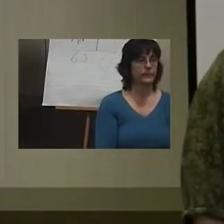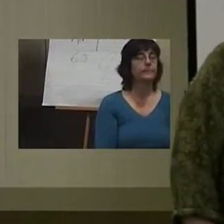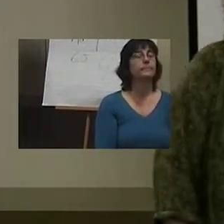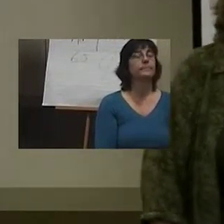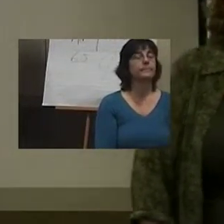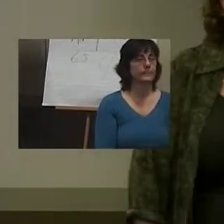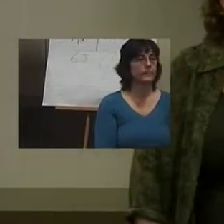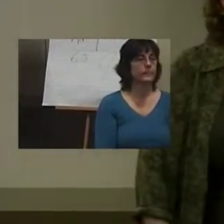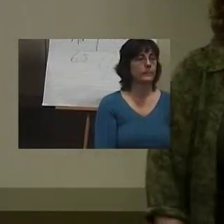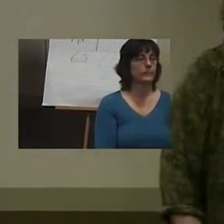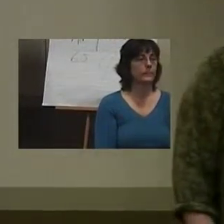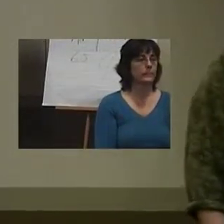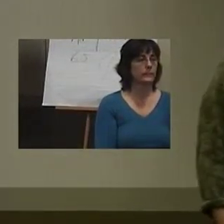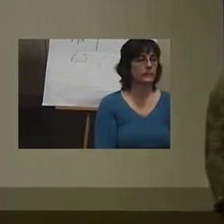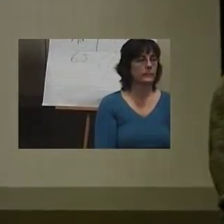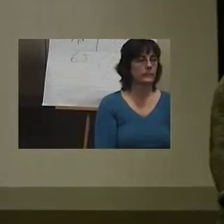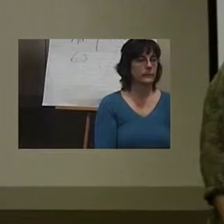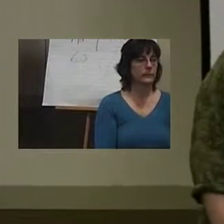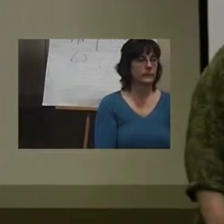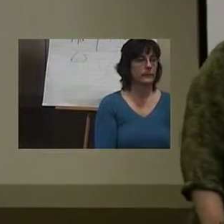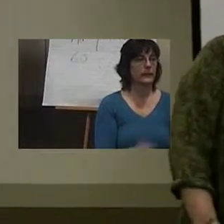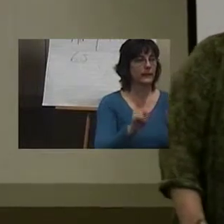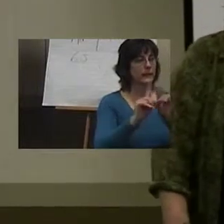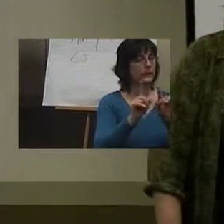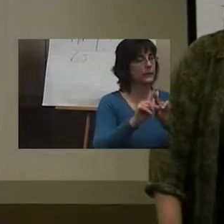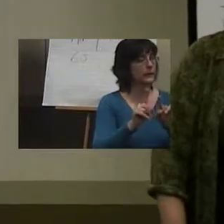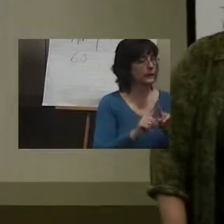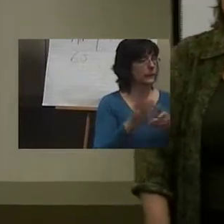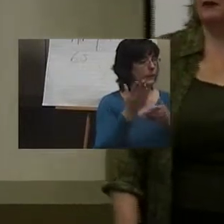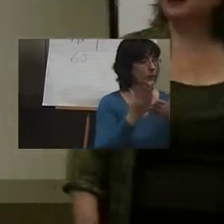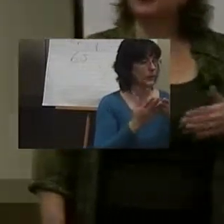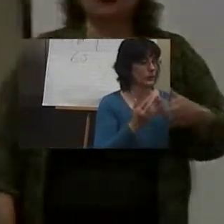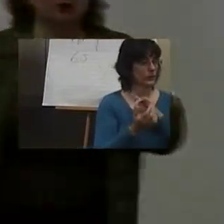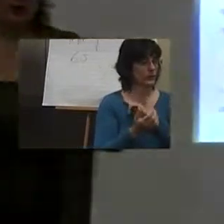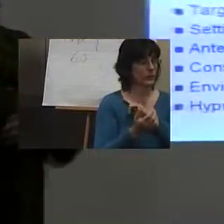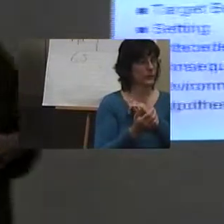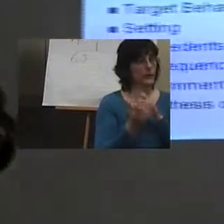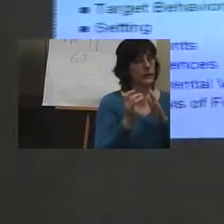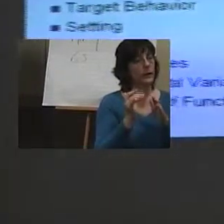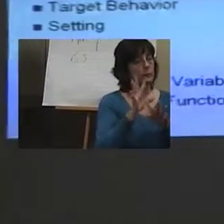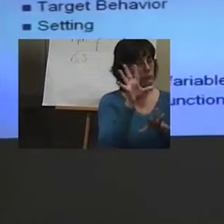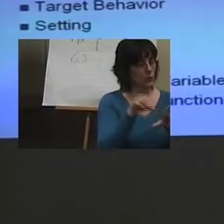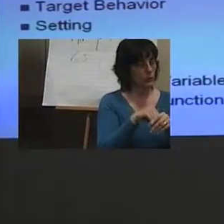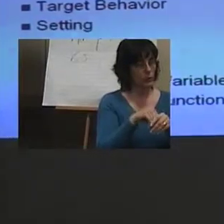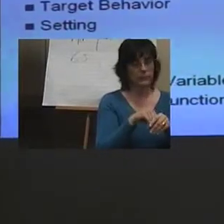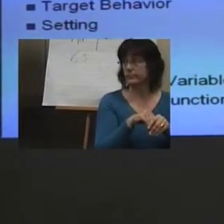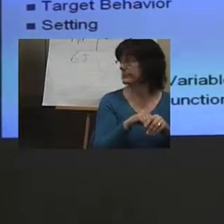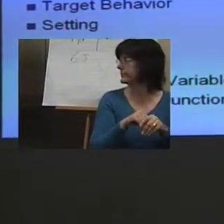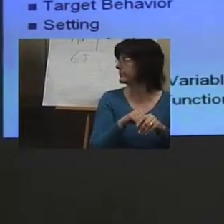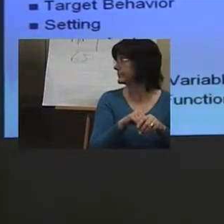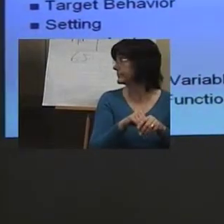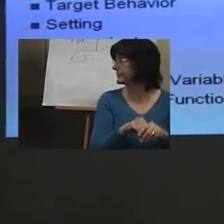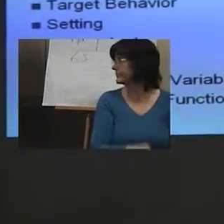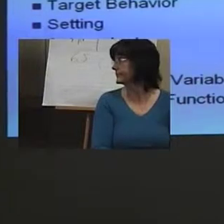Okay, so these are the various components that are going to be included.